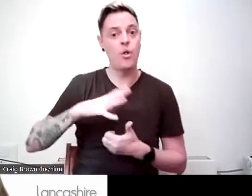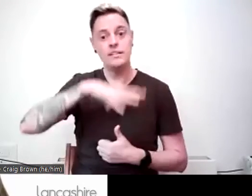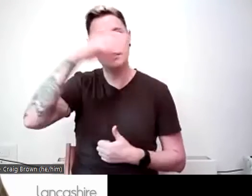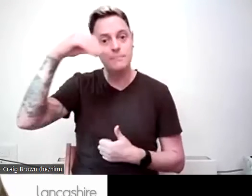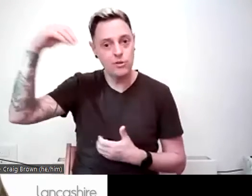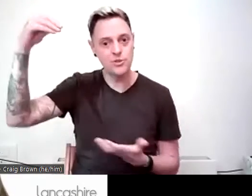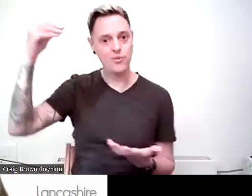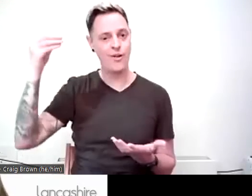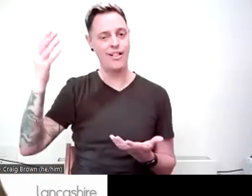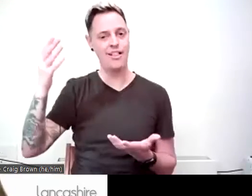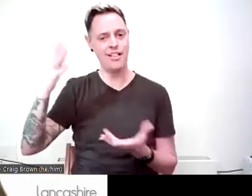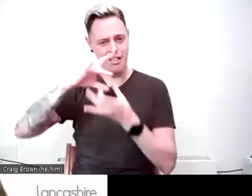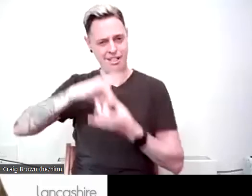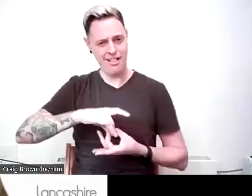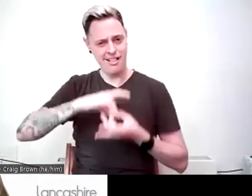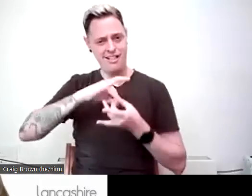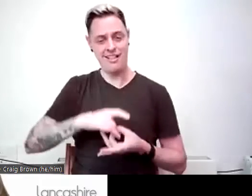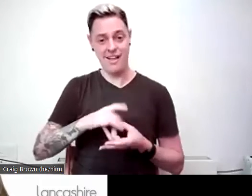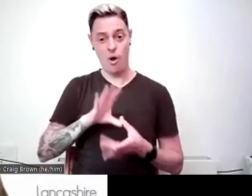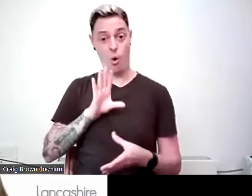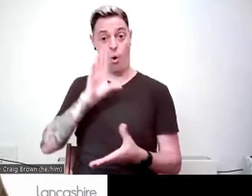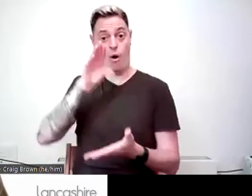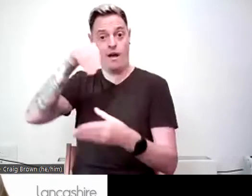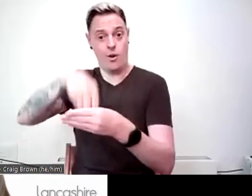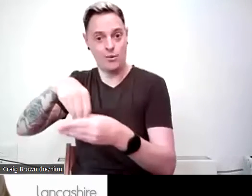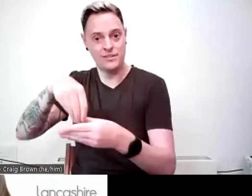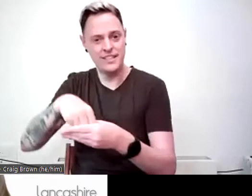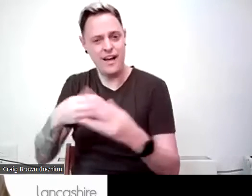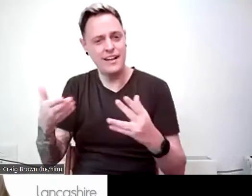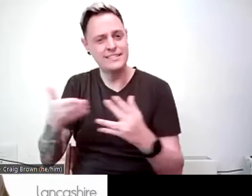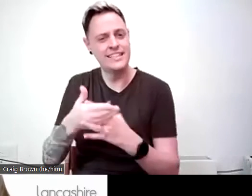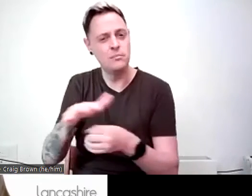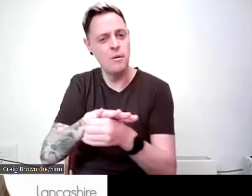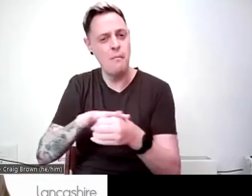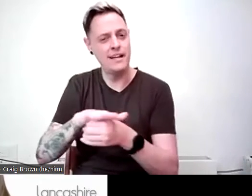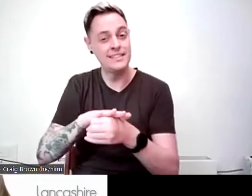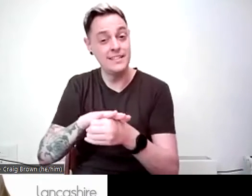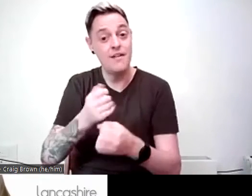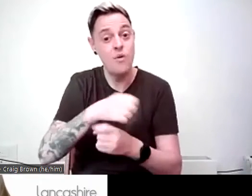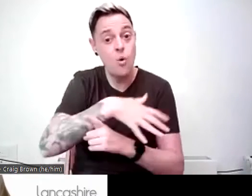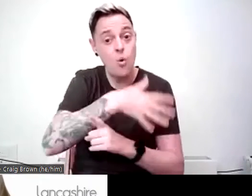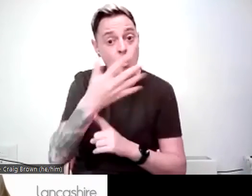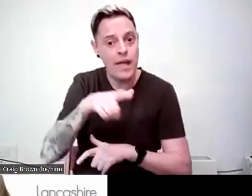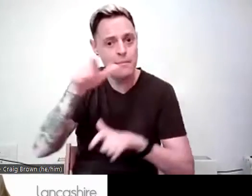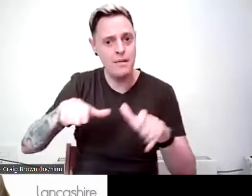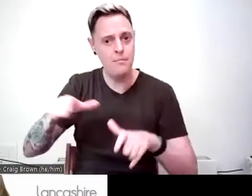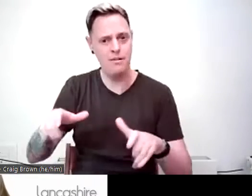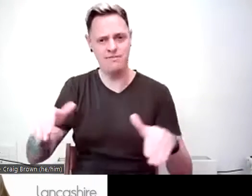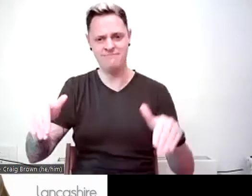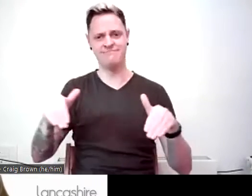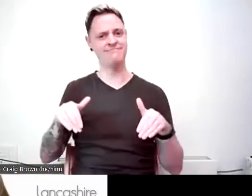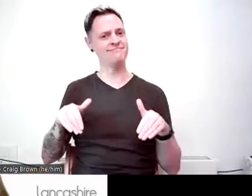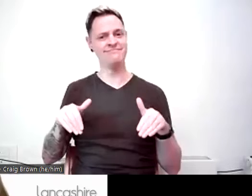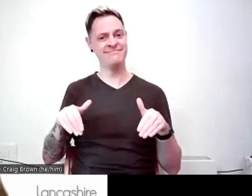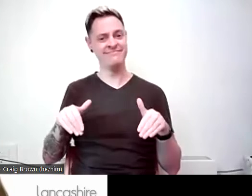an inclusive and accessible space for queer people, it's just kind of across the